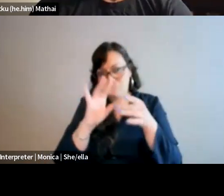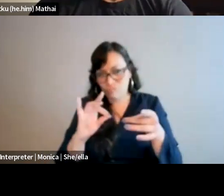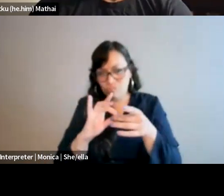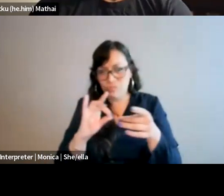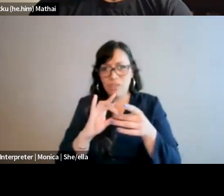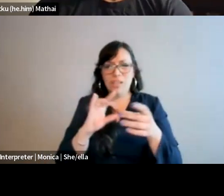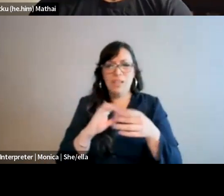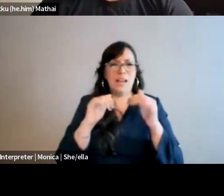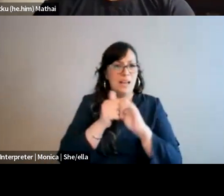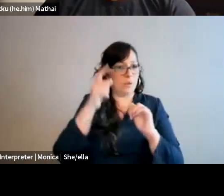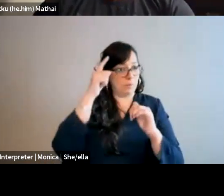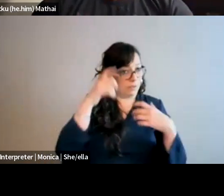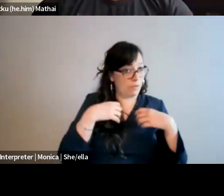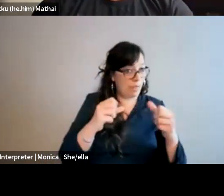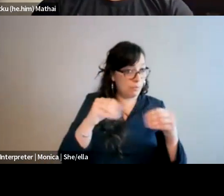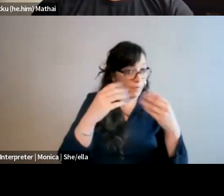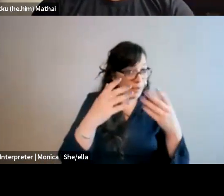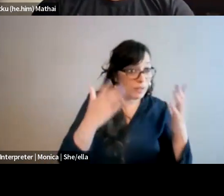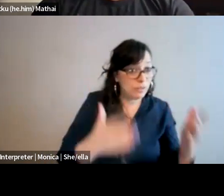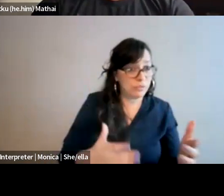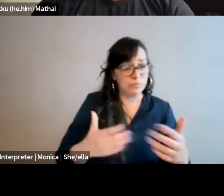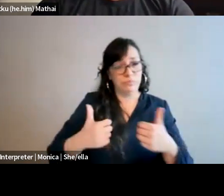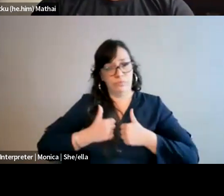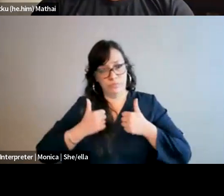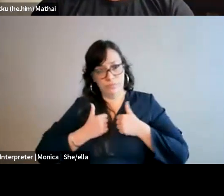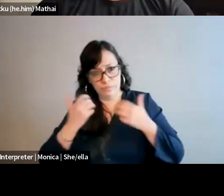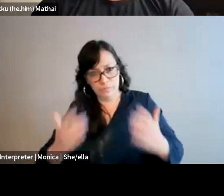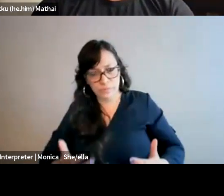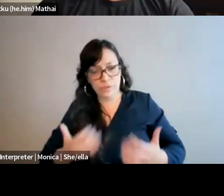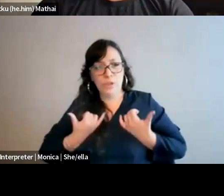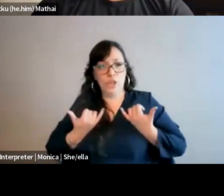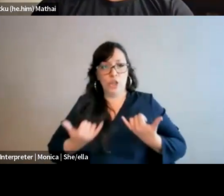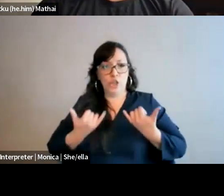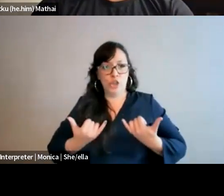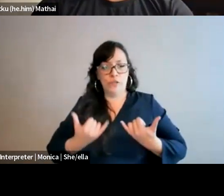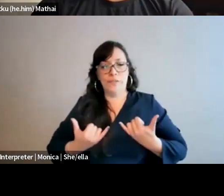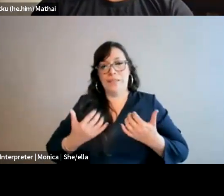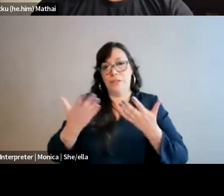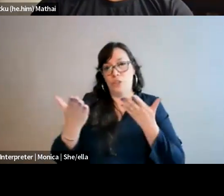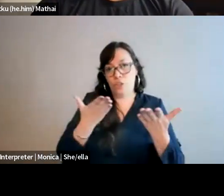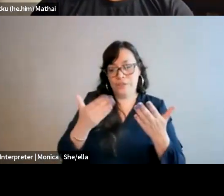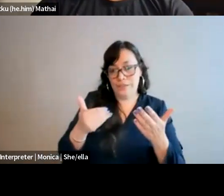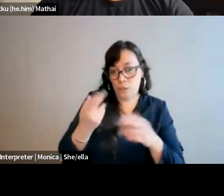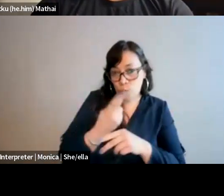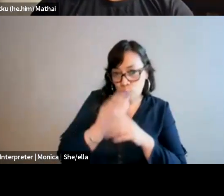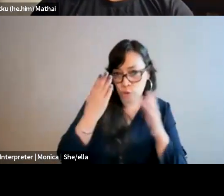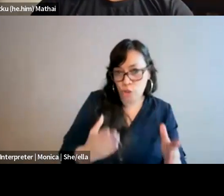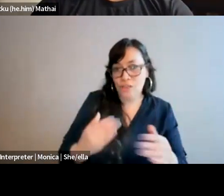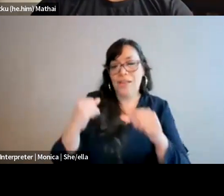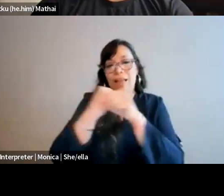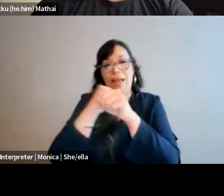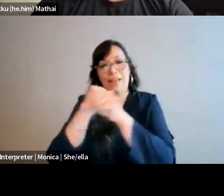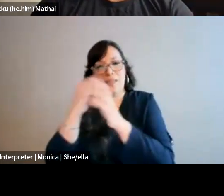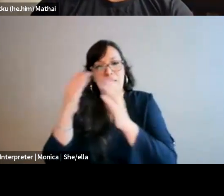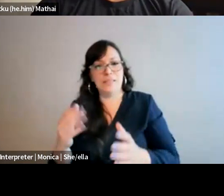can mental health providers, survivors, current and prior service users, activists, and other